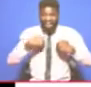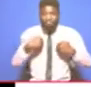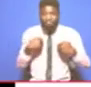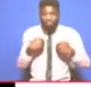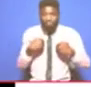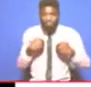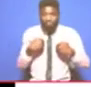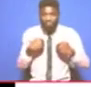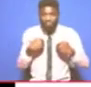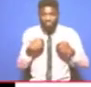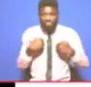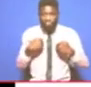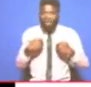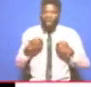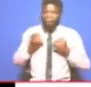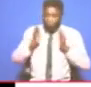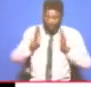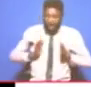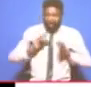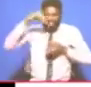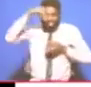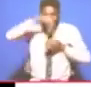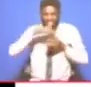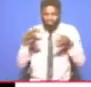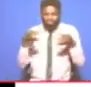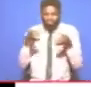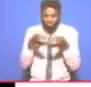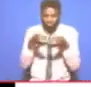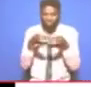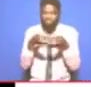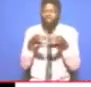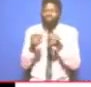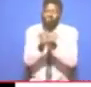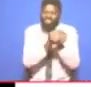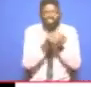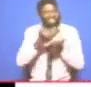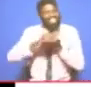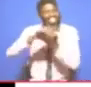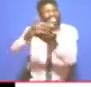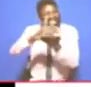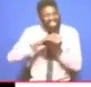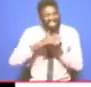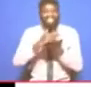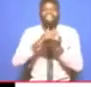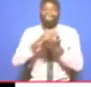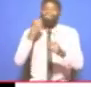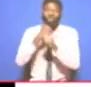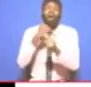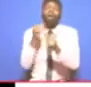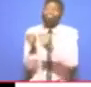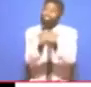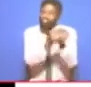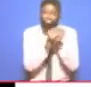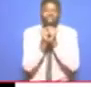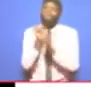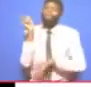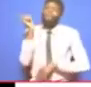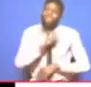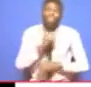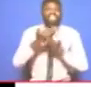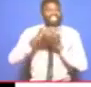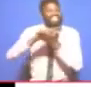somebody and people within you who you have shared and volunteered to work together and shared almost